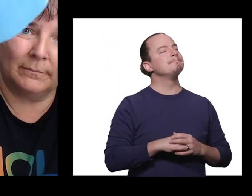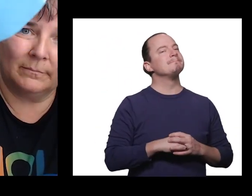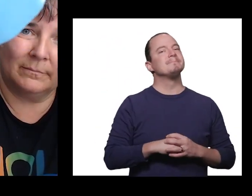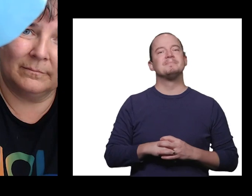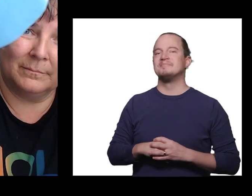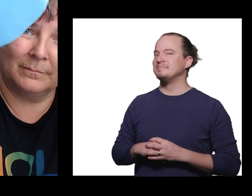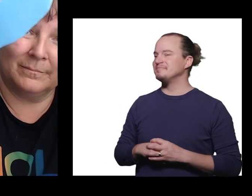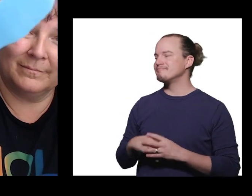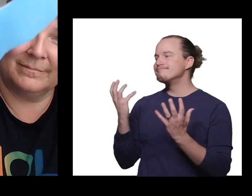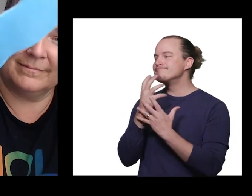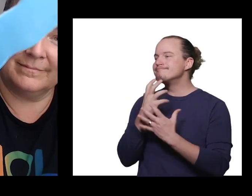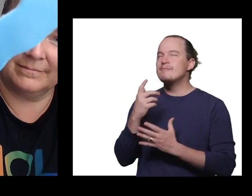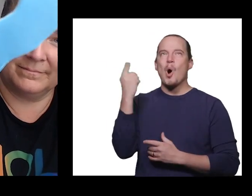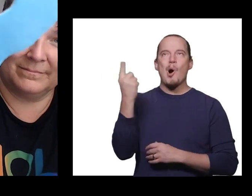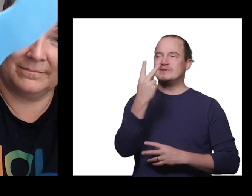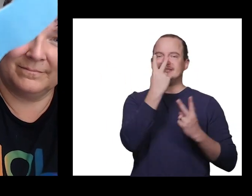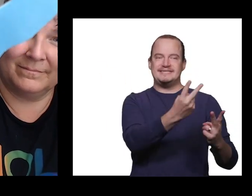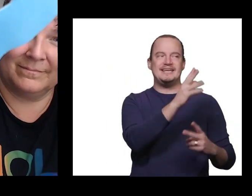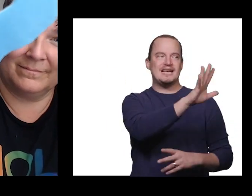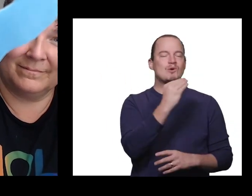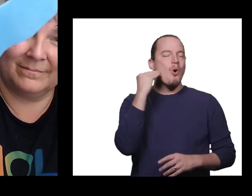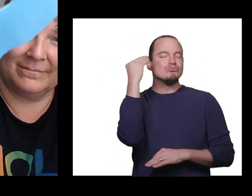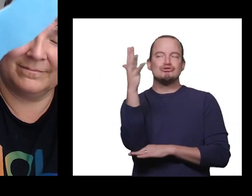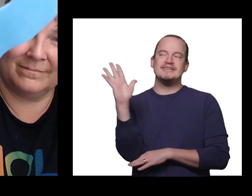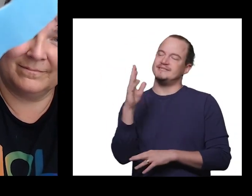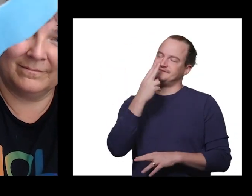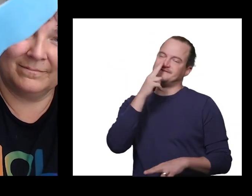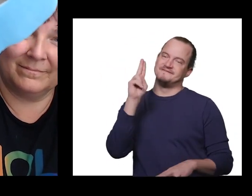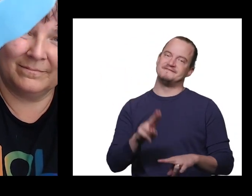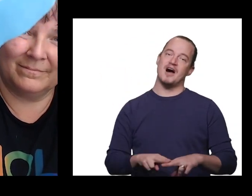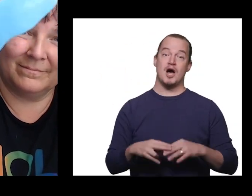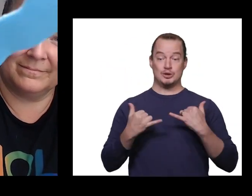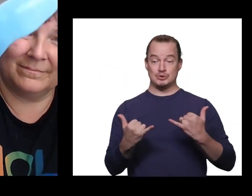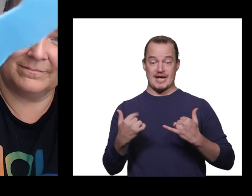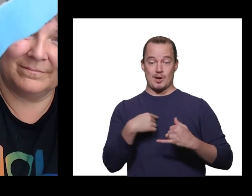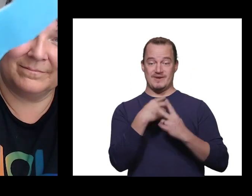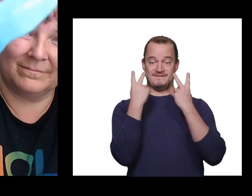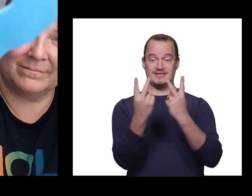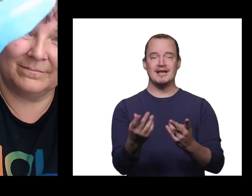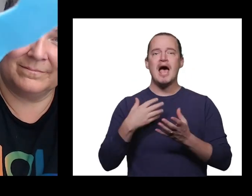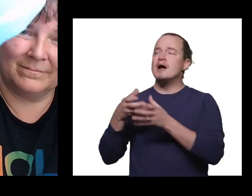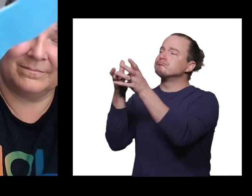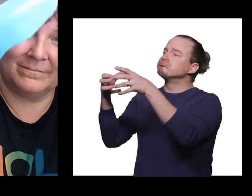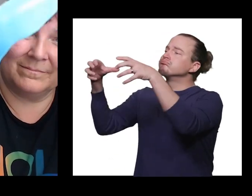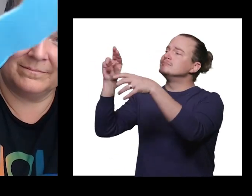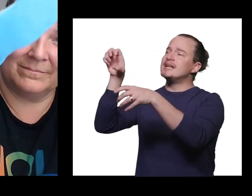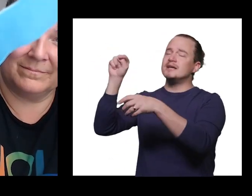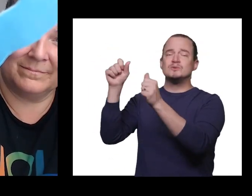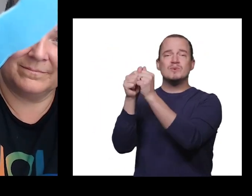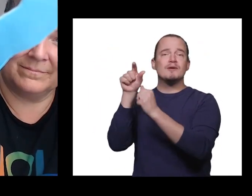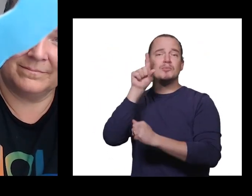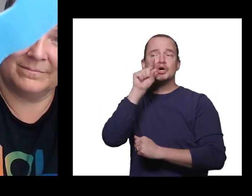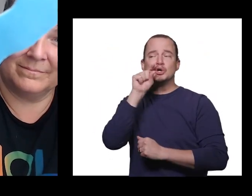squirrel? Oh, it's always so much fun to see Jasper's home tree. Today, when we visited it, there were some birds in a